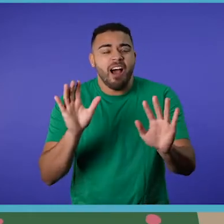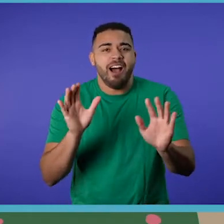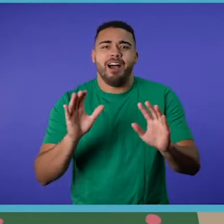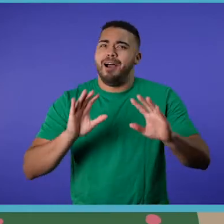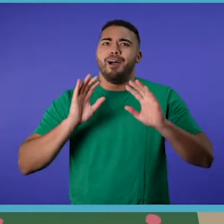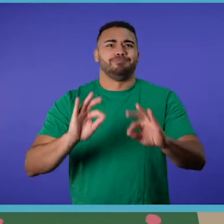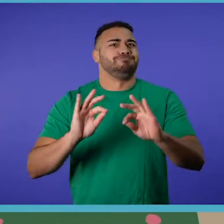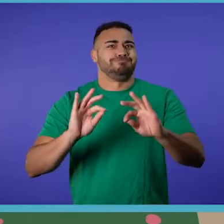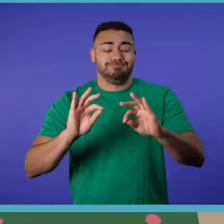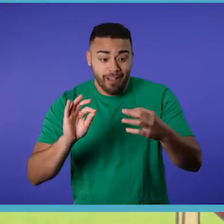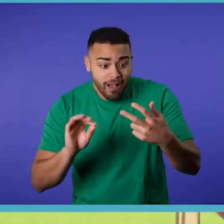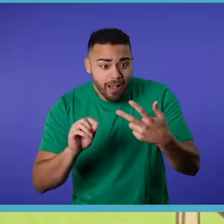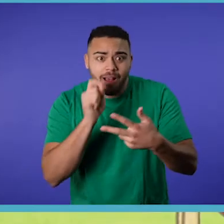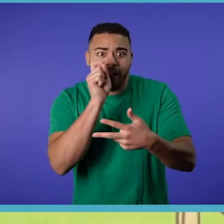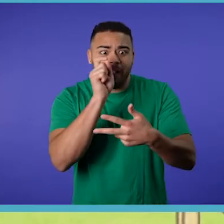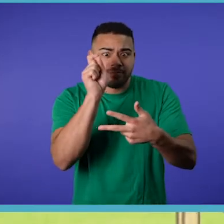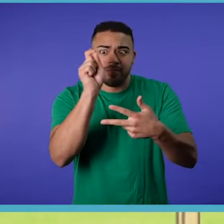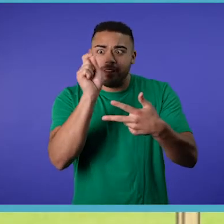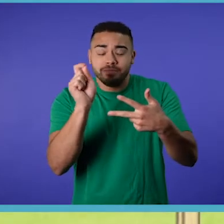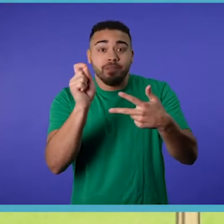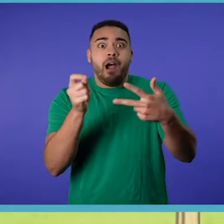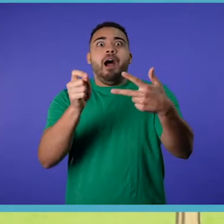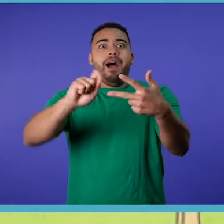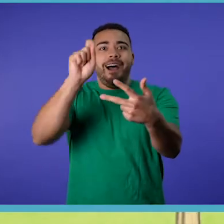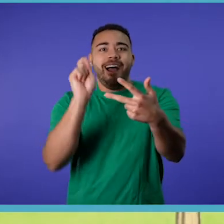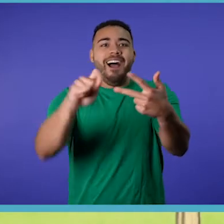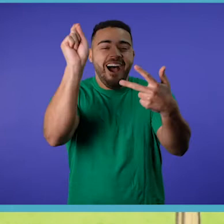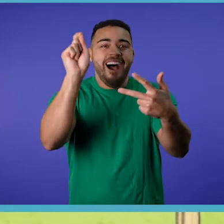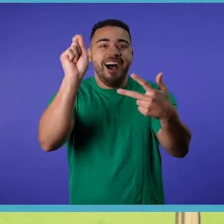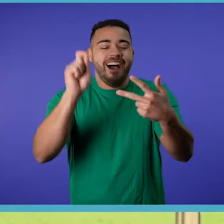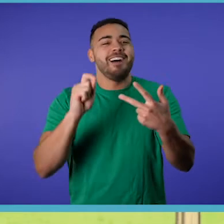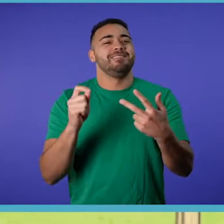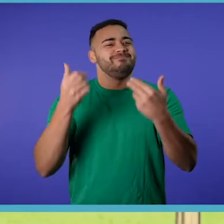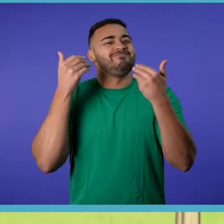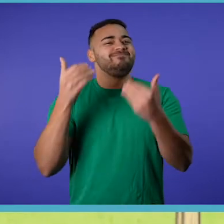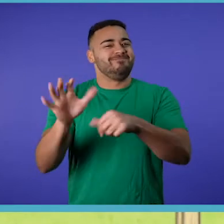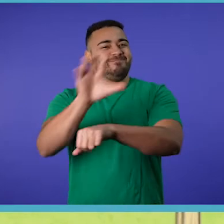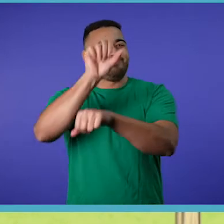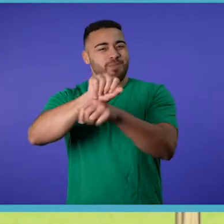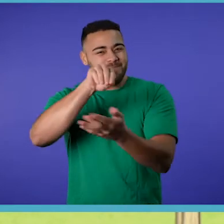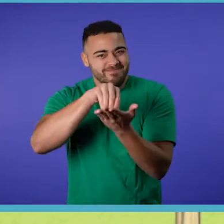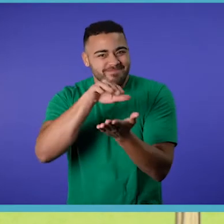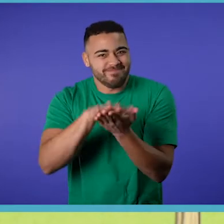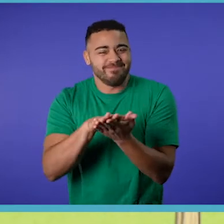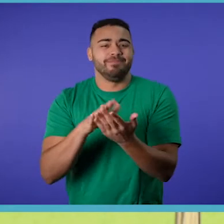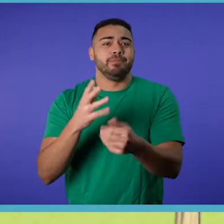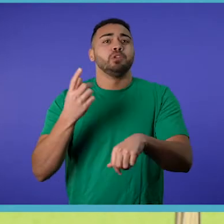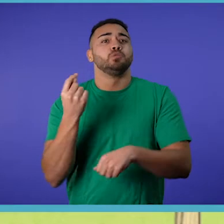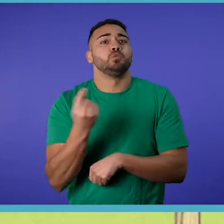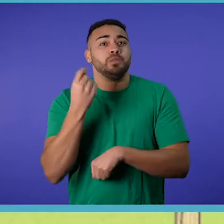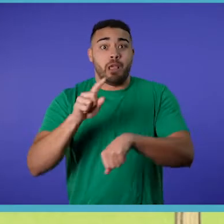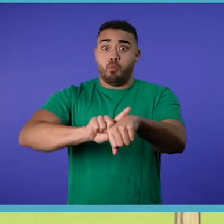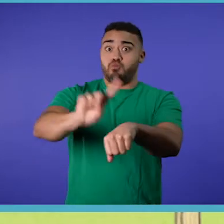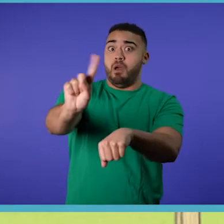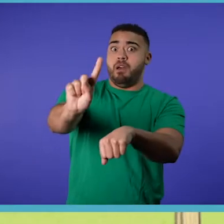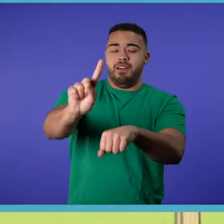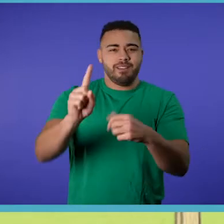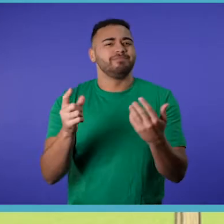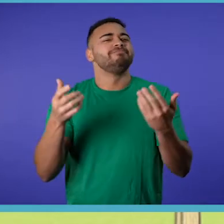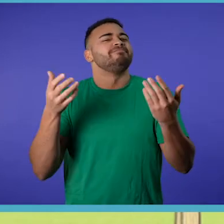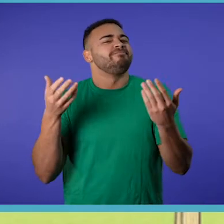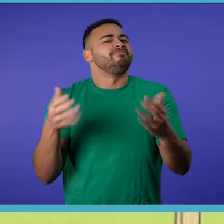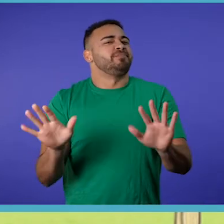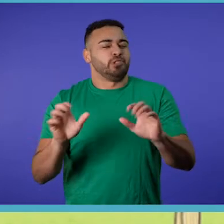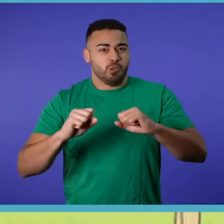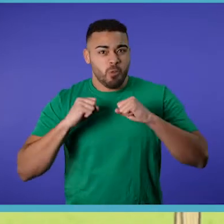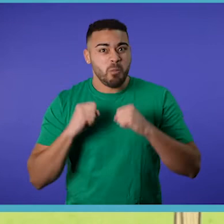"That's it," said Tyler. "Quest 3 is done." His cleaning was scheduled for Tuesday at 1. He'd